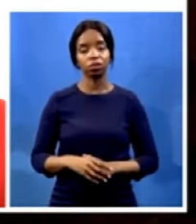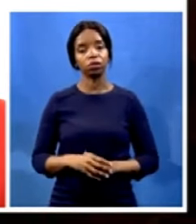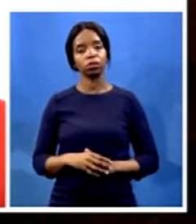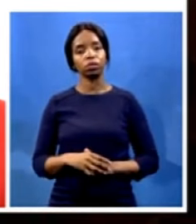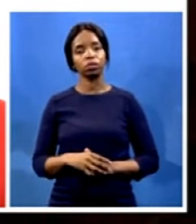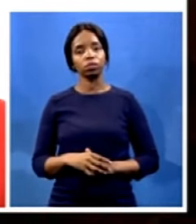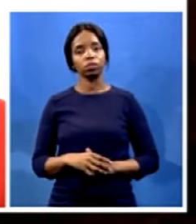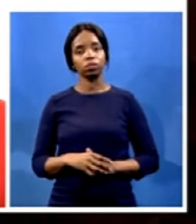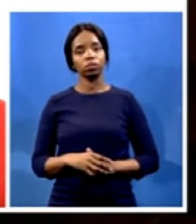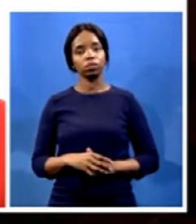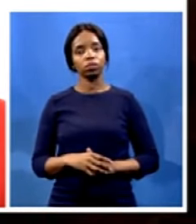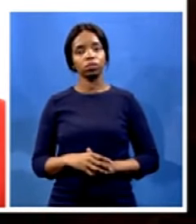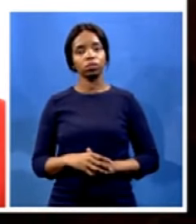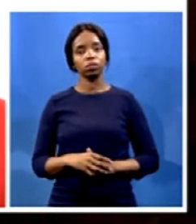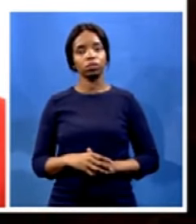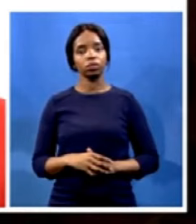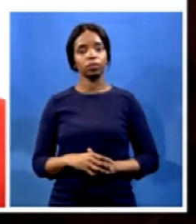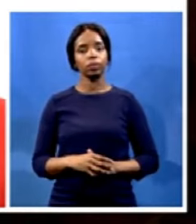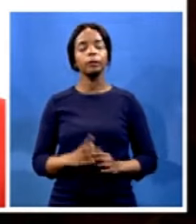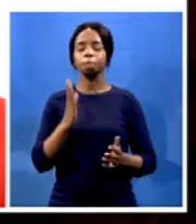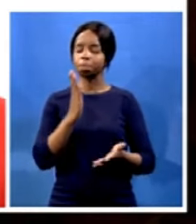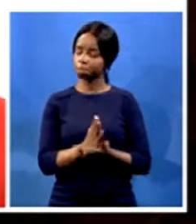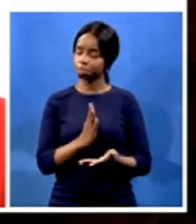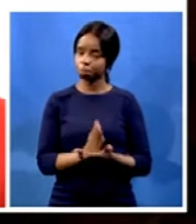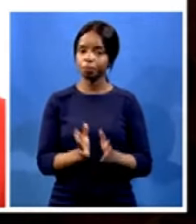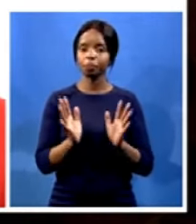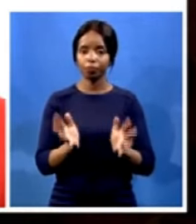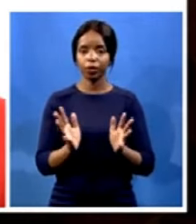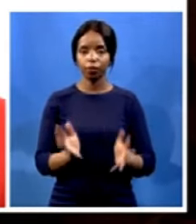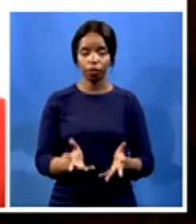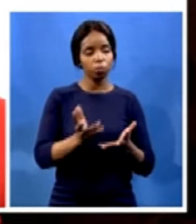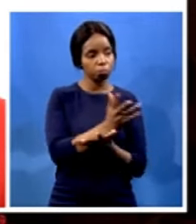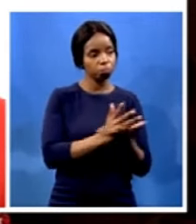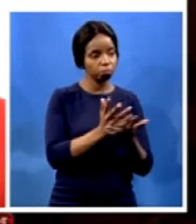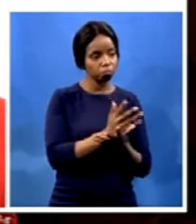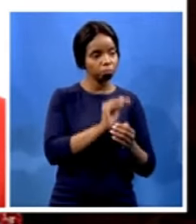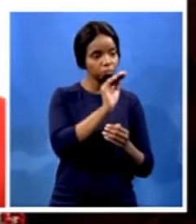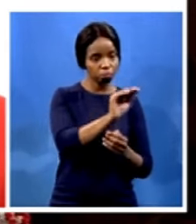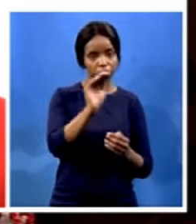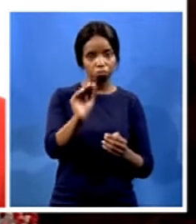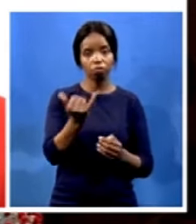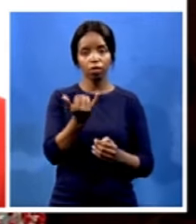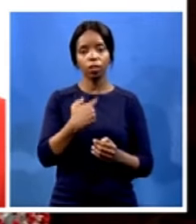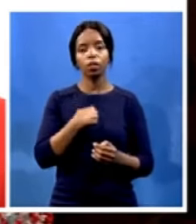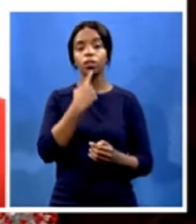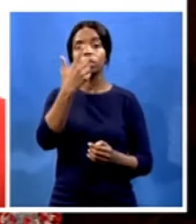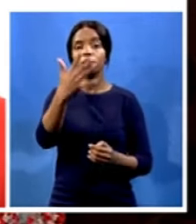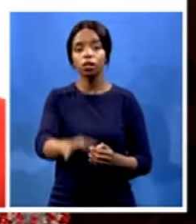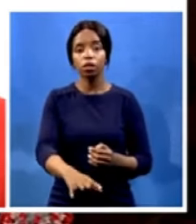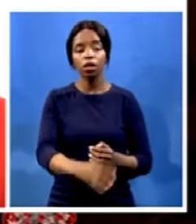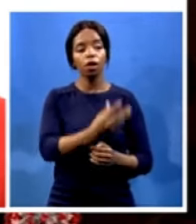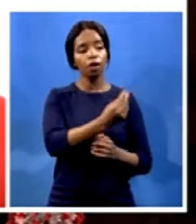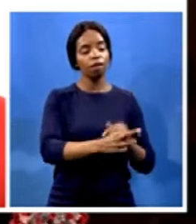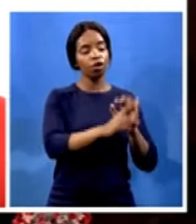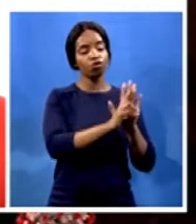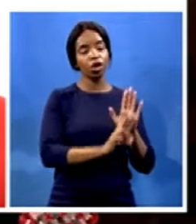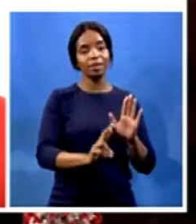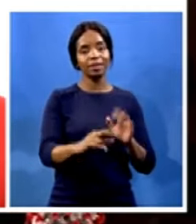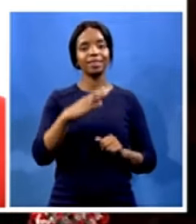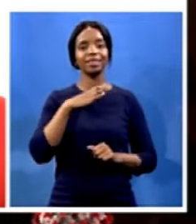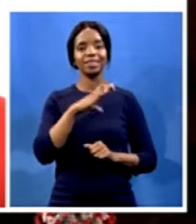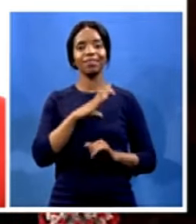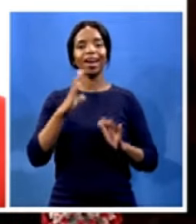certainly a level of engagement. Student Representative Council have been in engagements with the executive. We had to make sure that every step